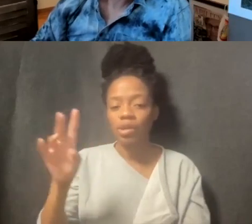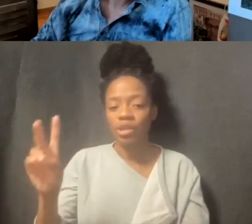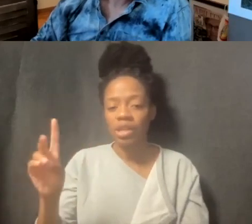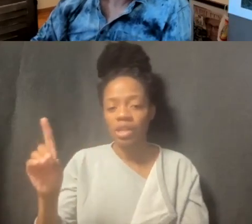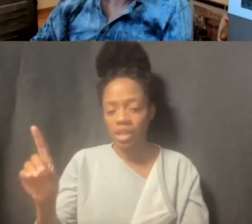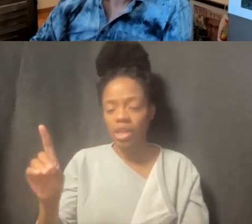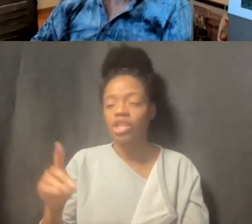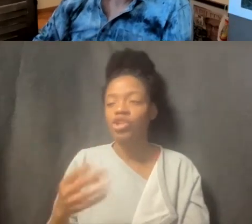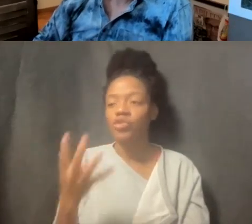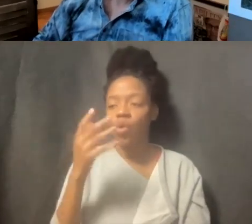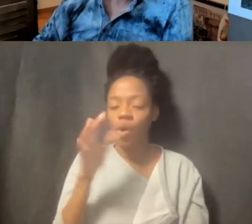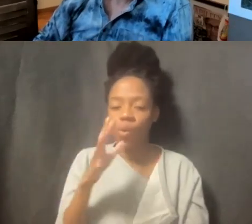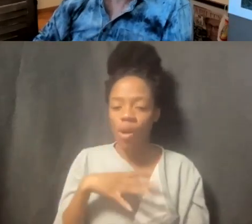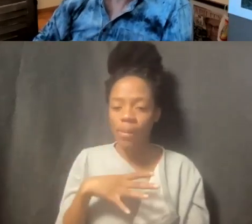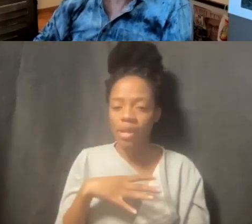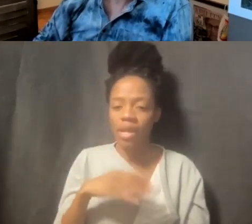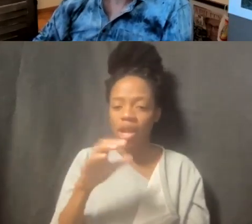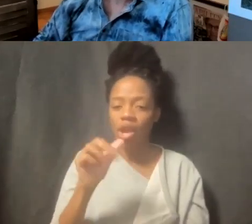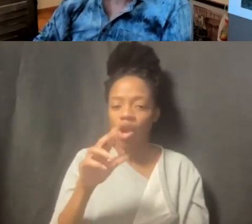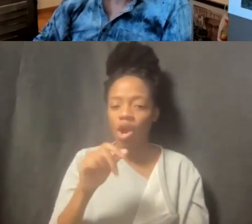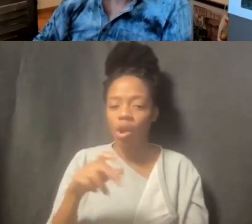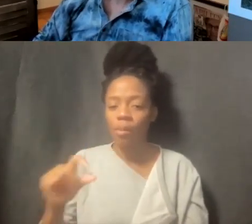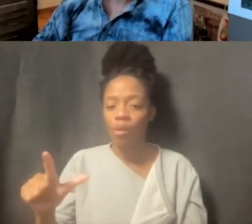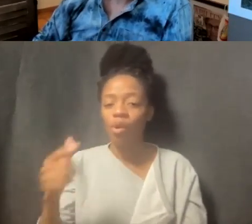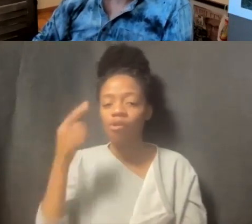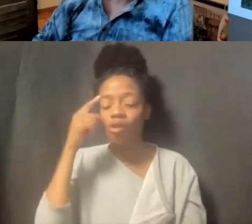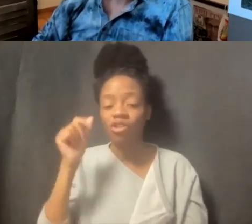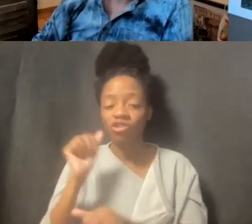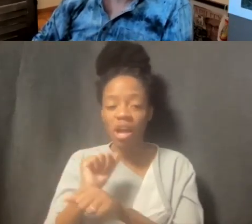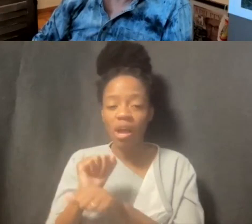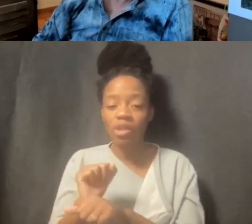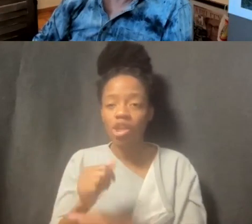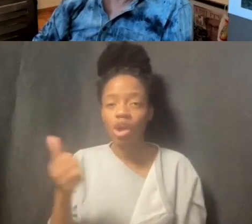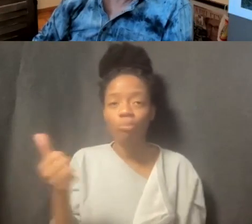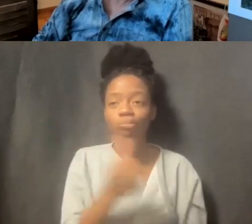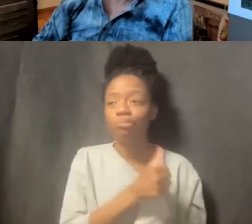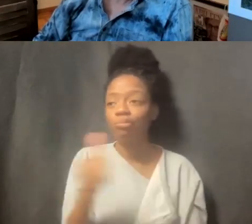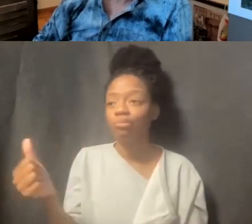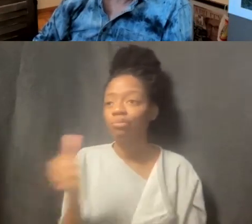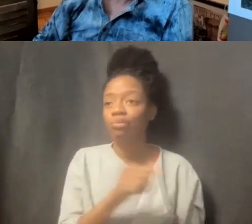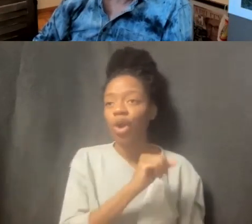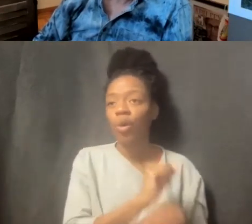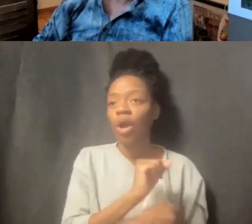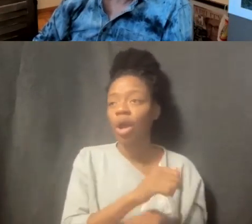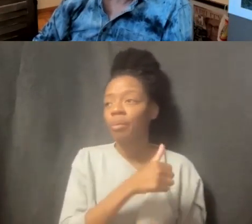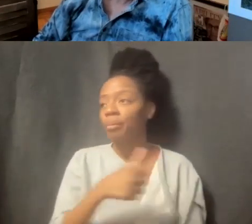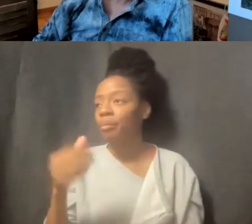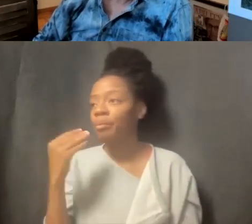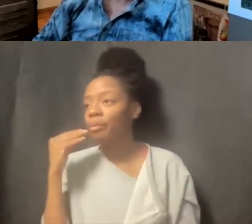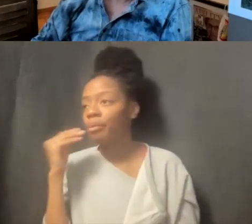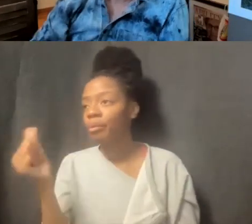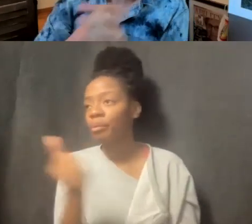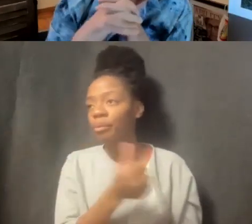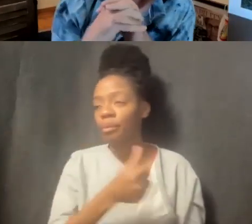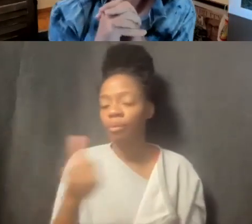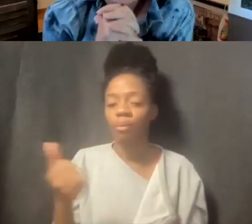women in a carpool at a job, mm-hmm. and it really was just them going to work and going back to work. So they wrote the pilot, we oversaw